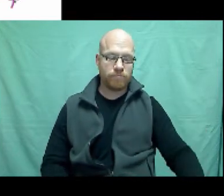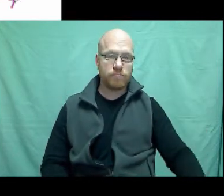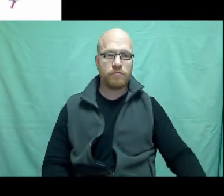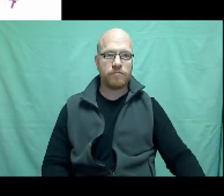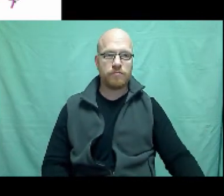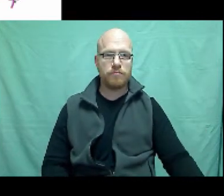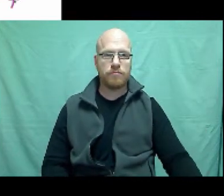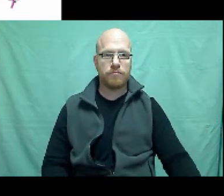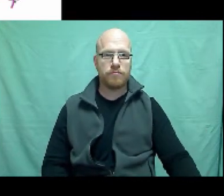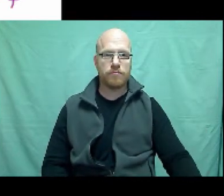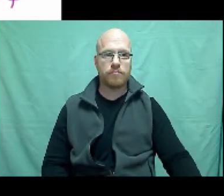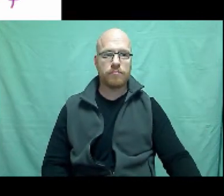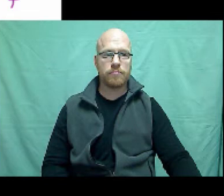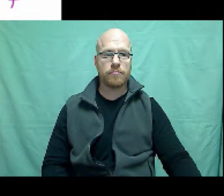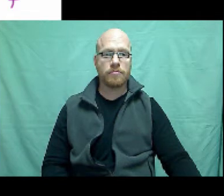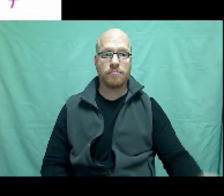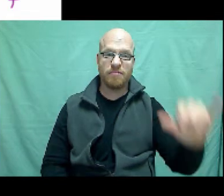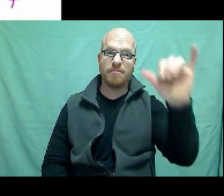See?